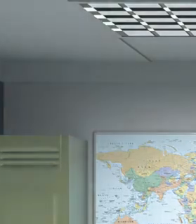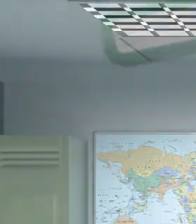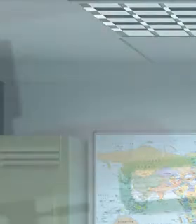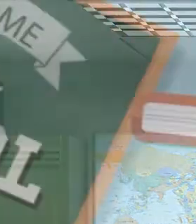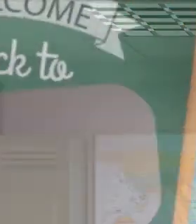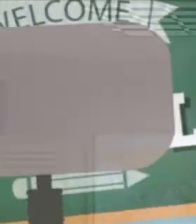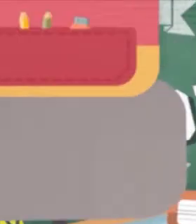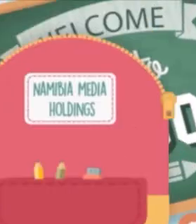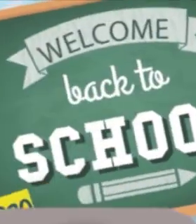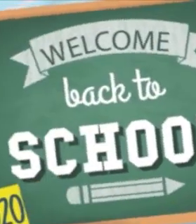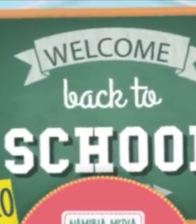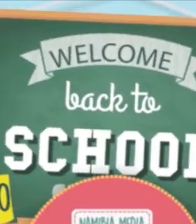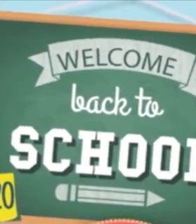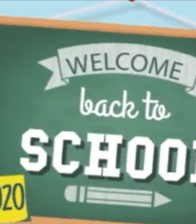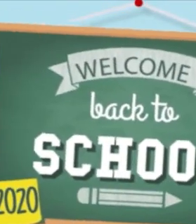English.